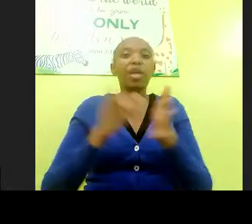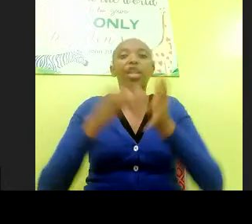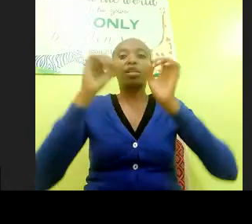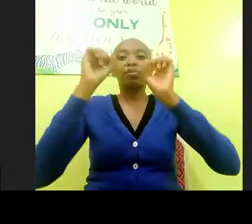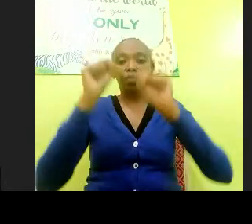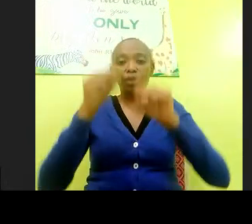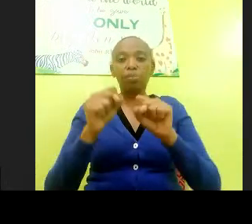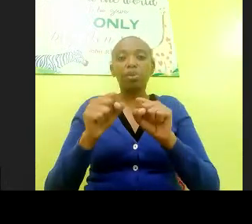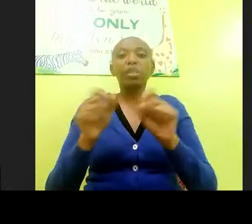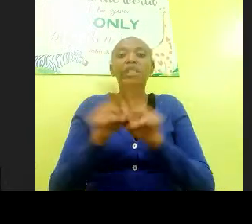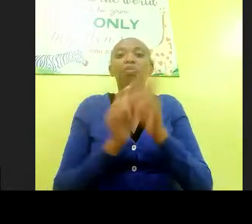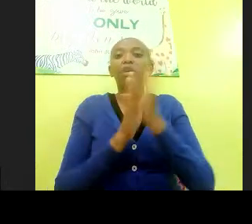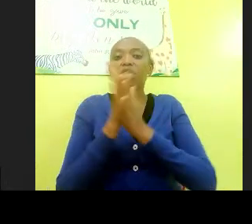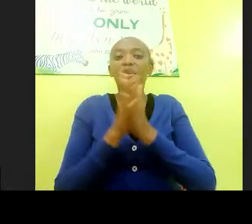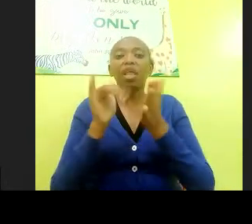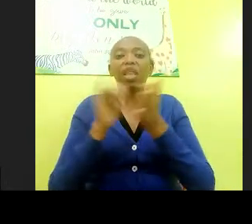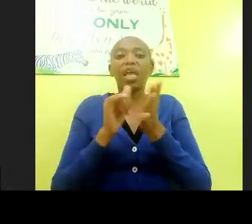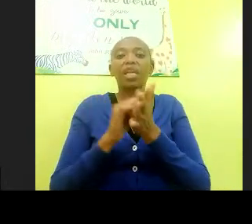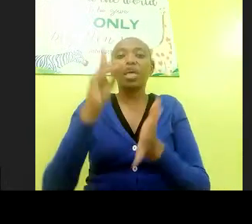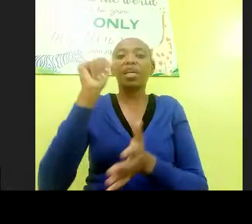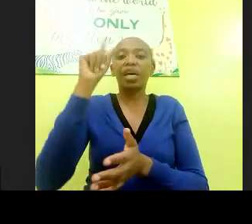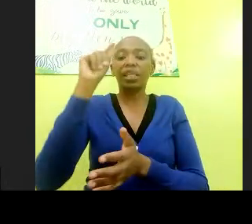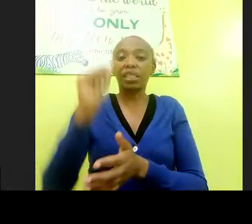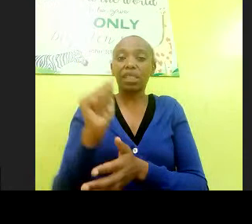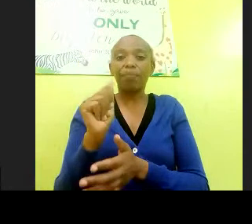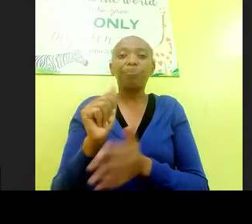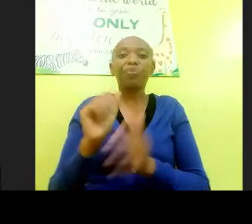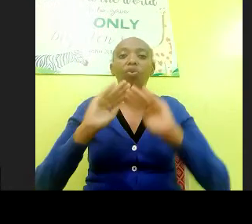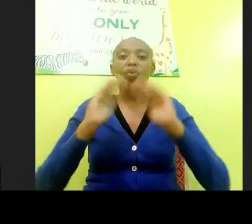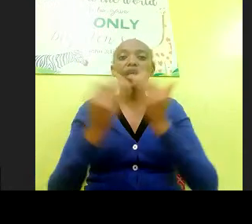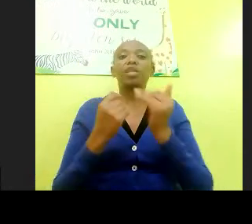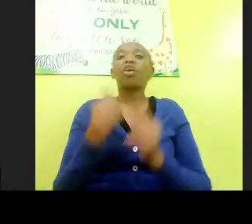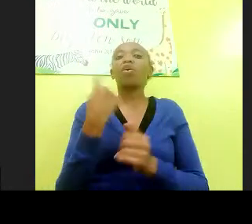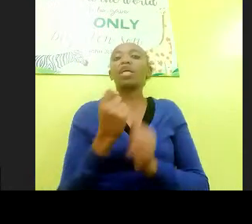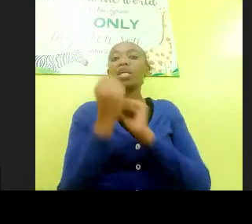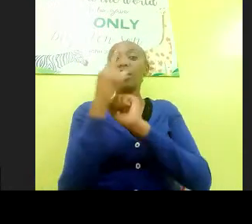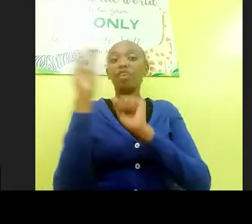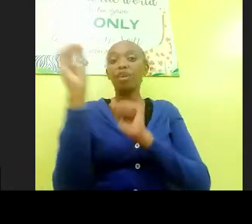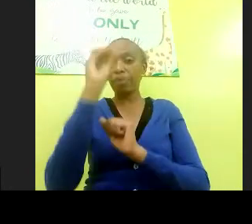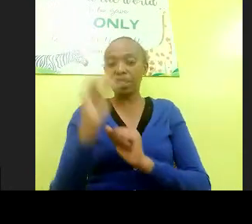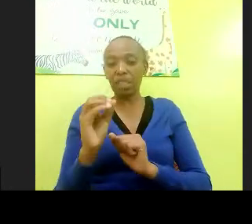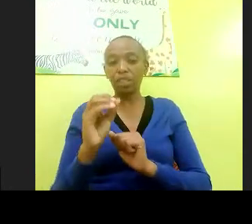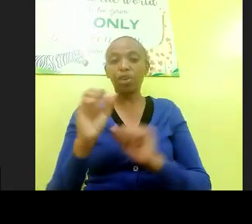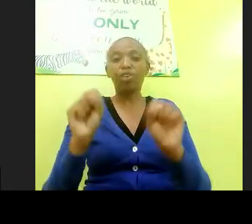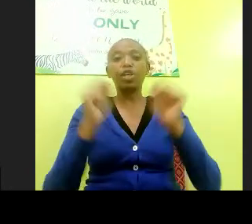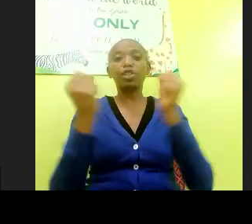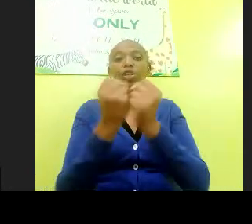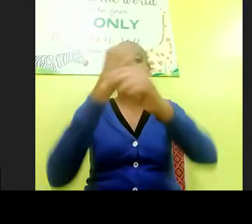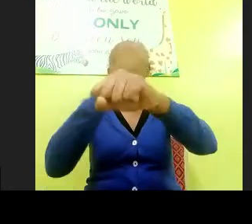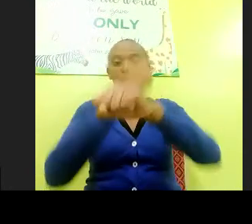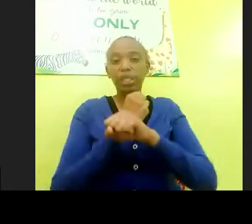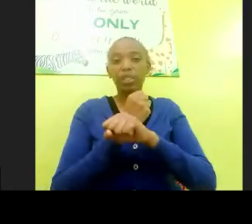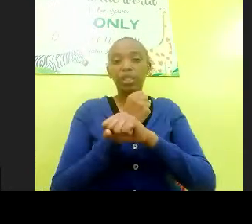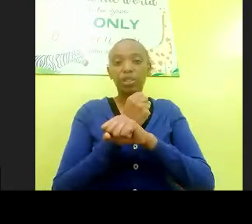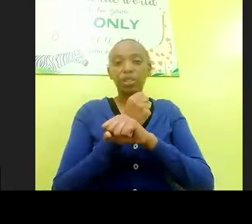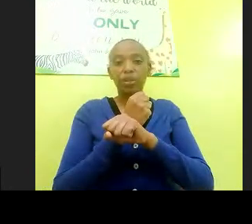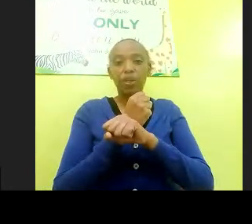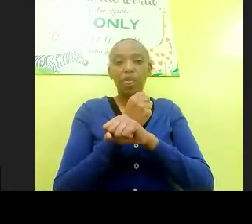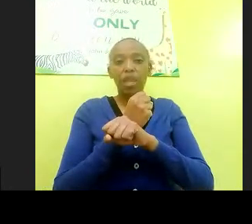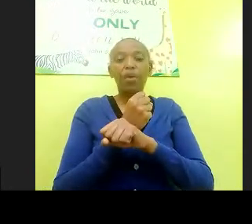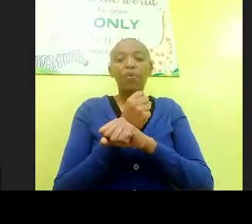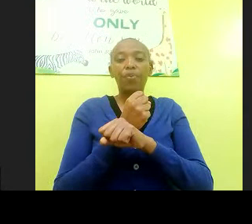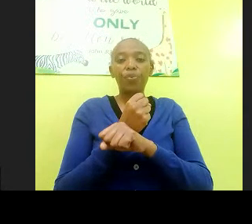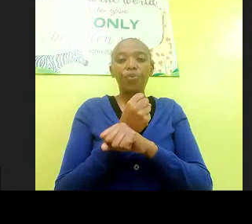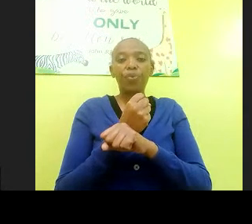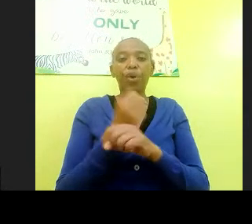very interesting, the data worldwide, only 11% of the social protection and labor market measures adopted